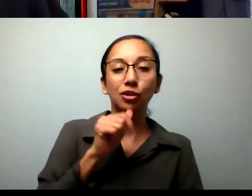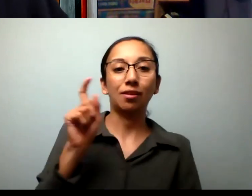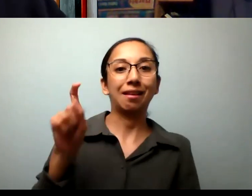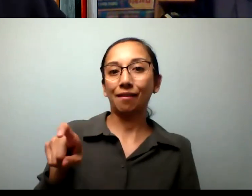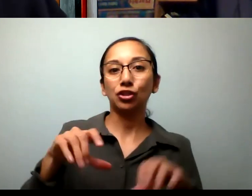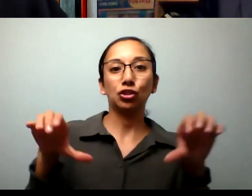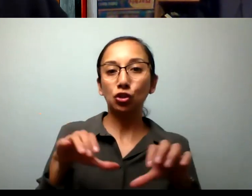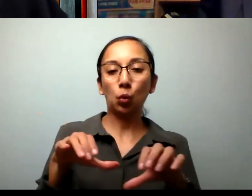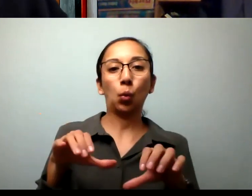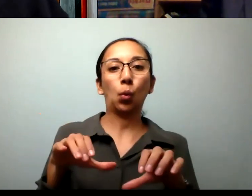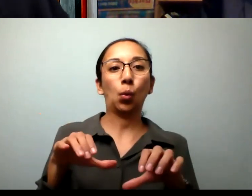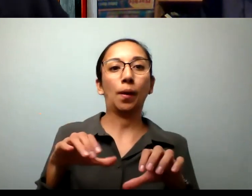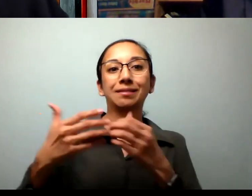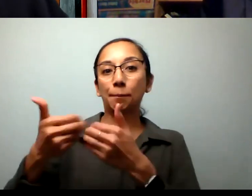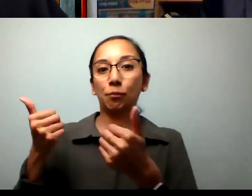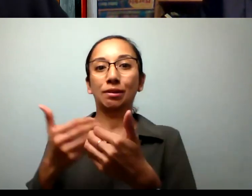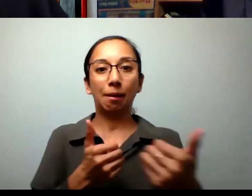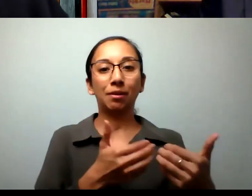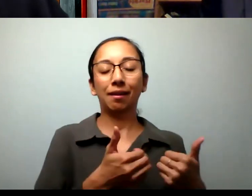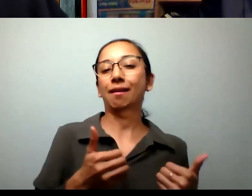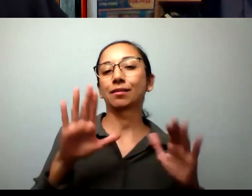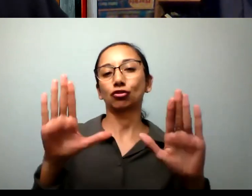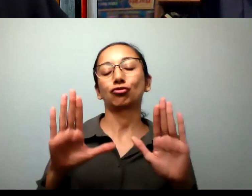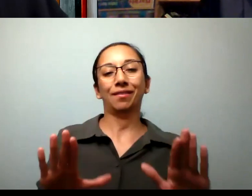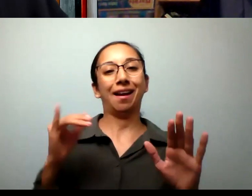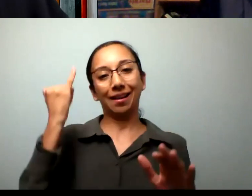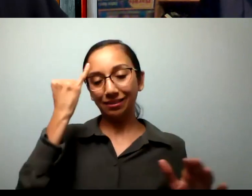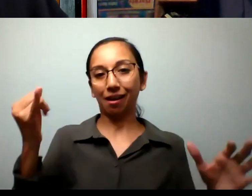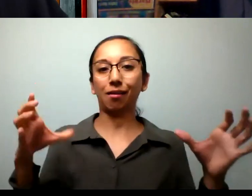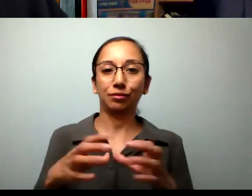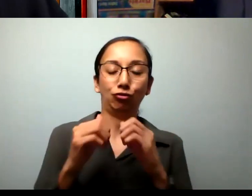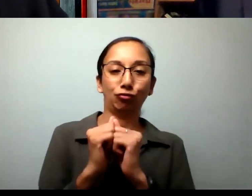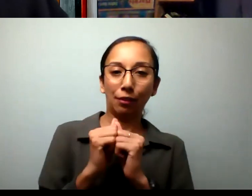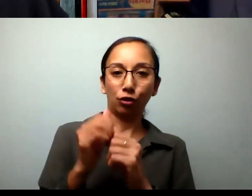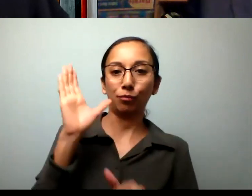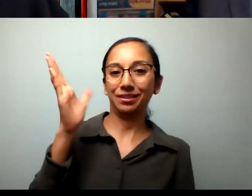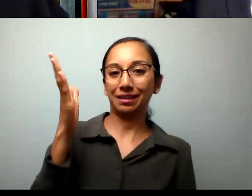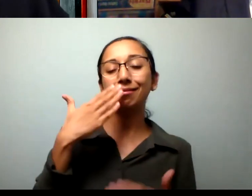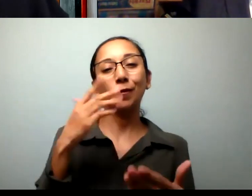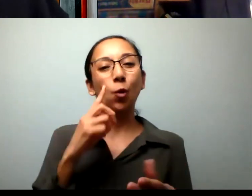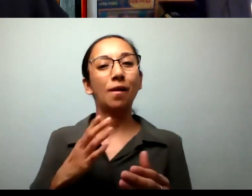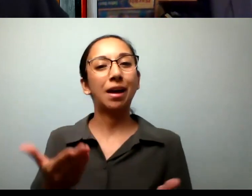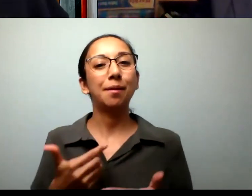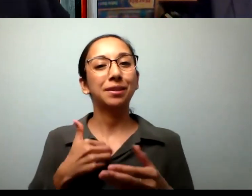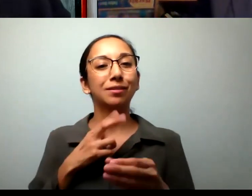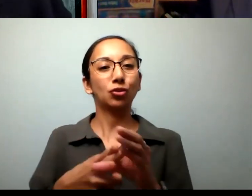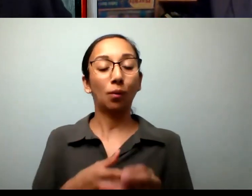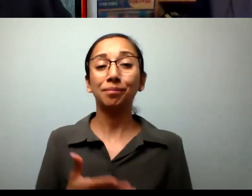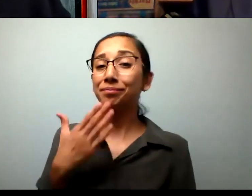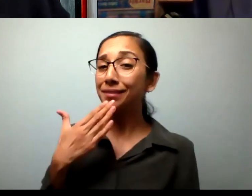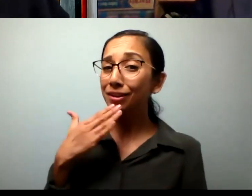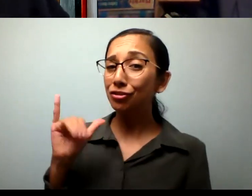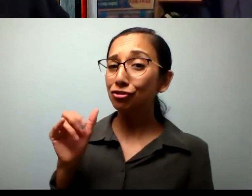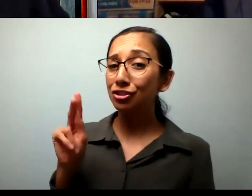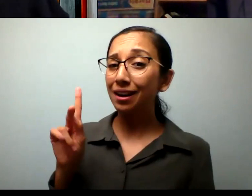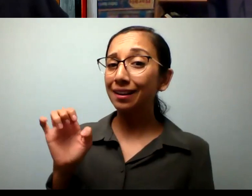one separately. And I think it was a terrific idea, and thank you for inviting me to join you. And thank you, Jackie, for allowing me to